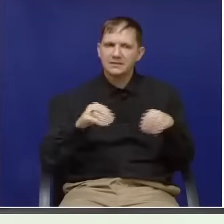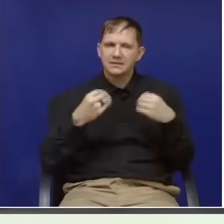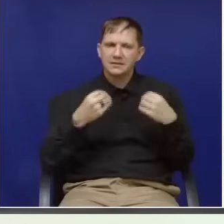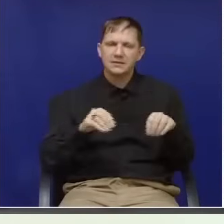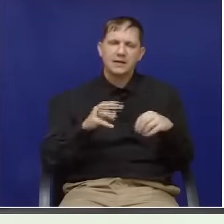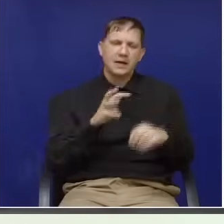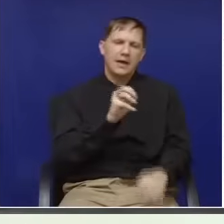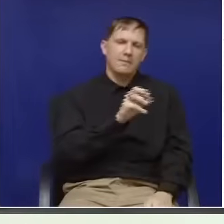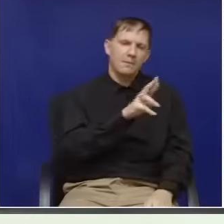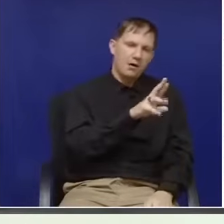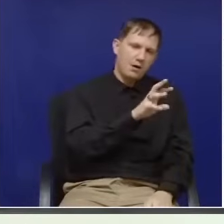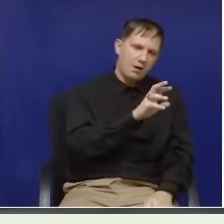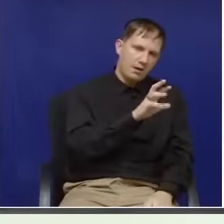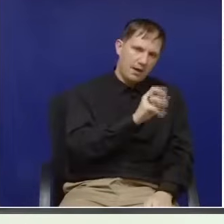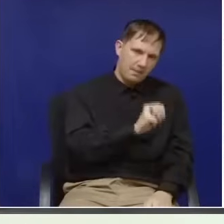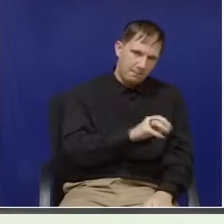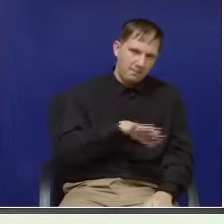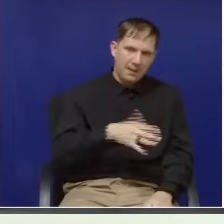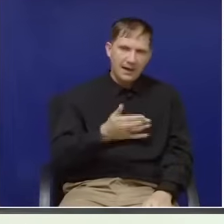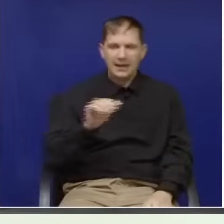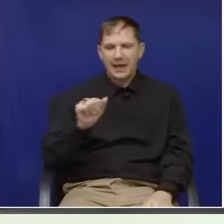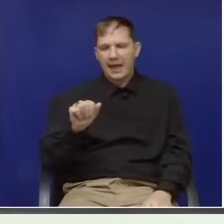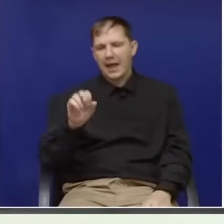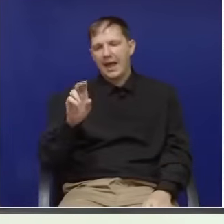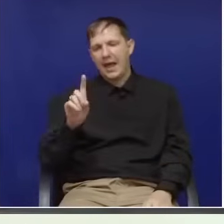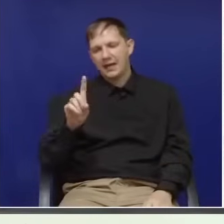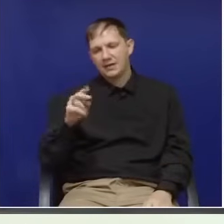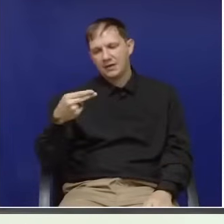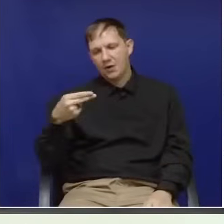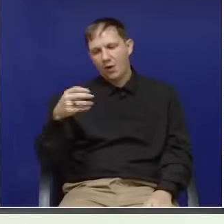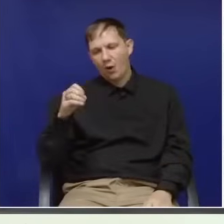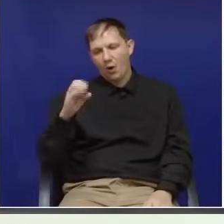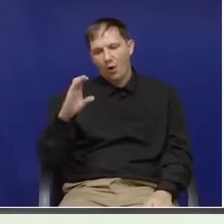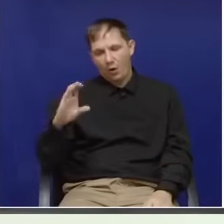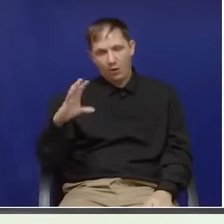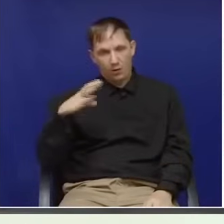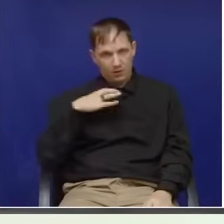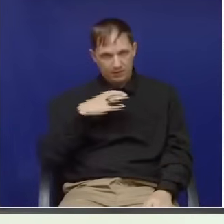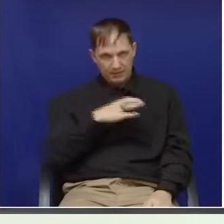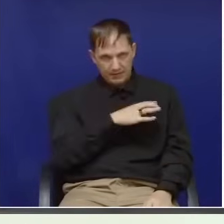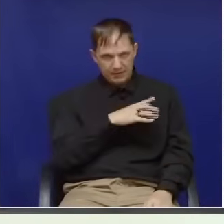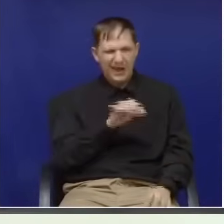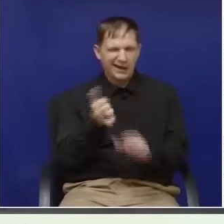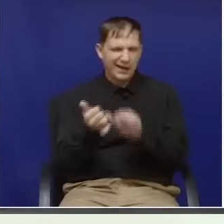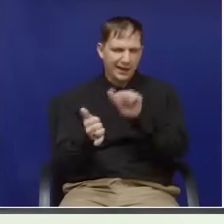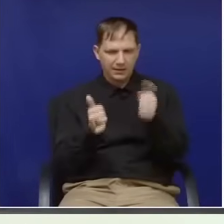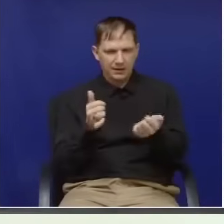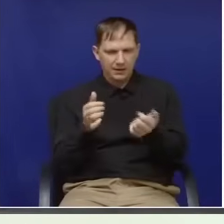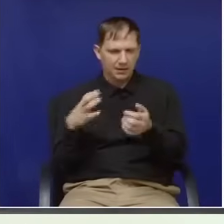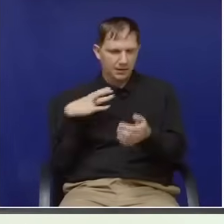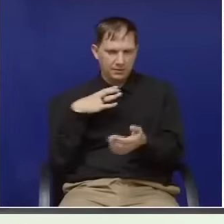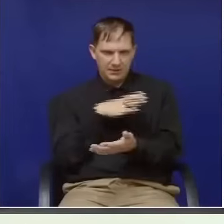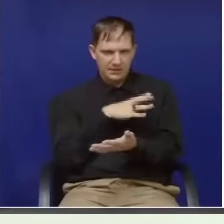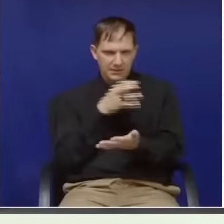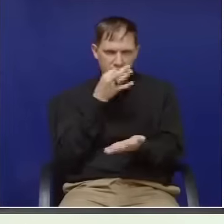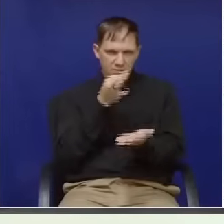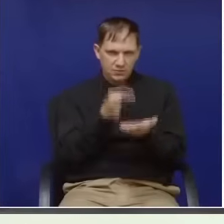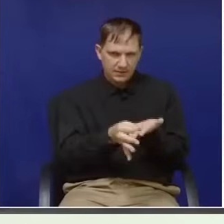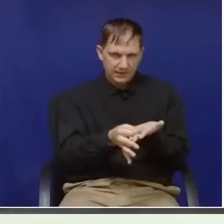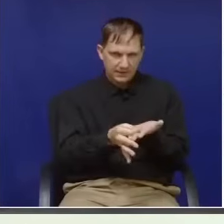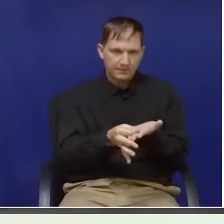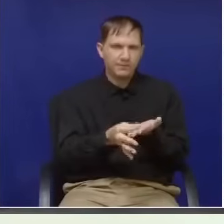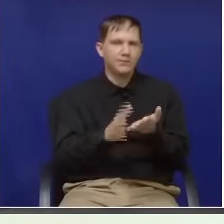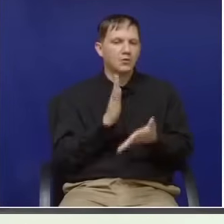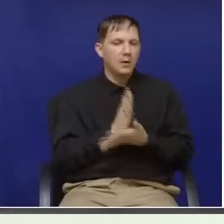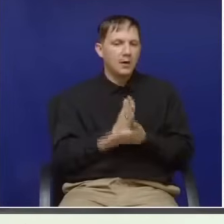ad hoc and other recommendations that came from other committees, and the need for us to ensure